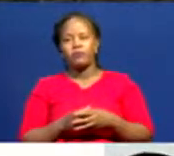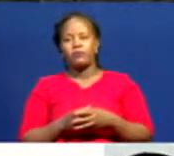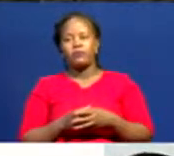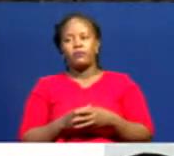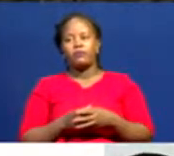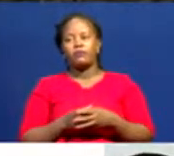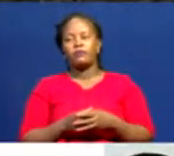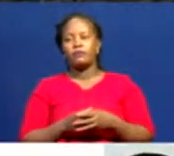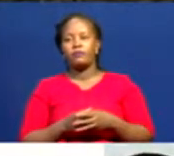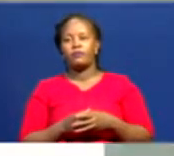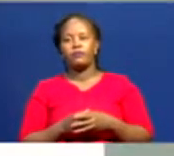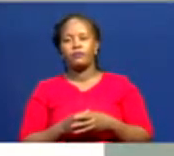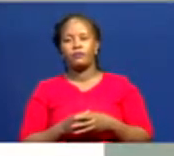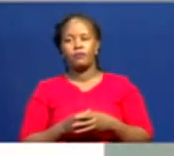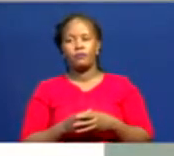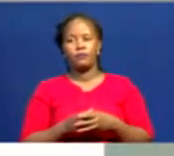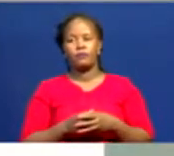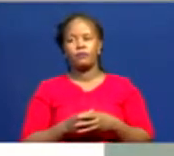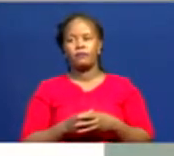edition.